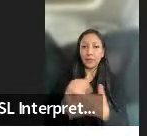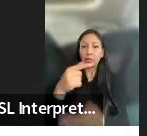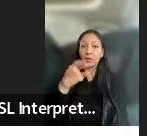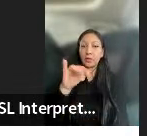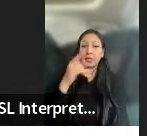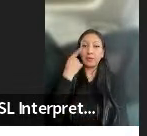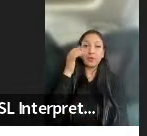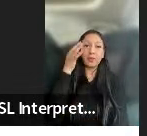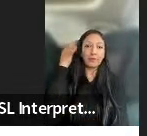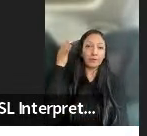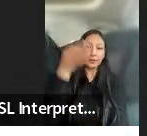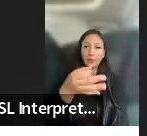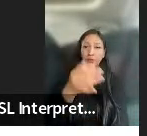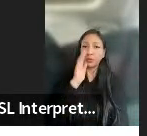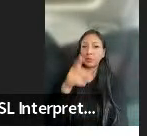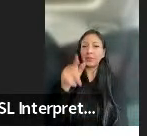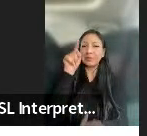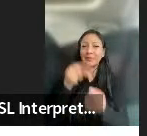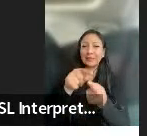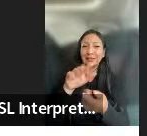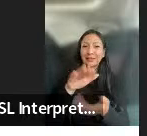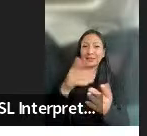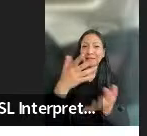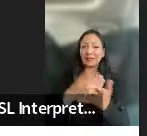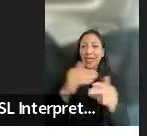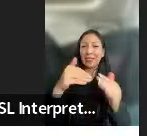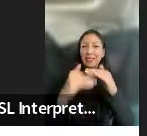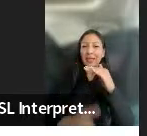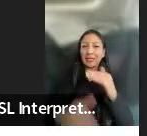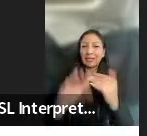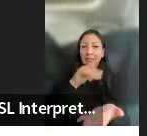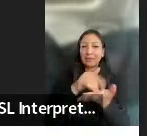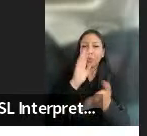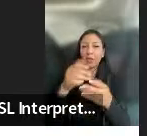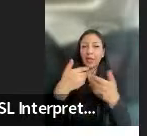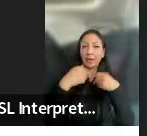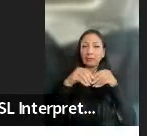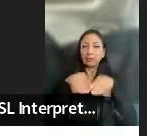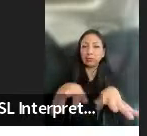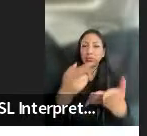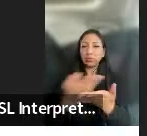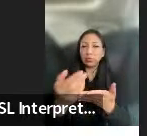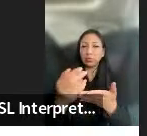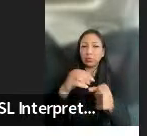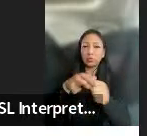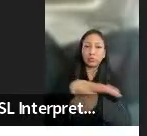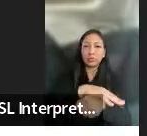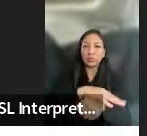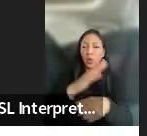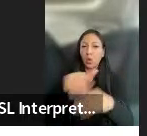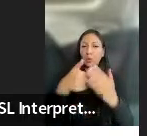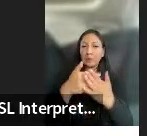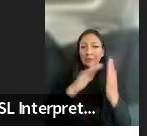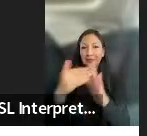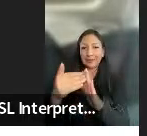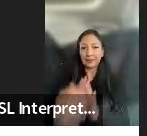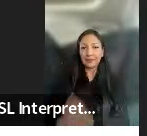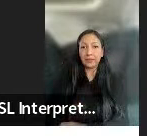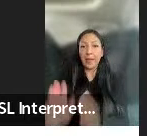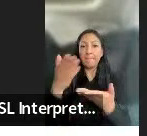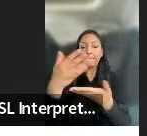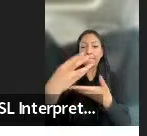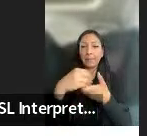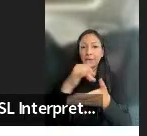future will be less centralized and will have distributed resources spread across the city. Part of this will be